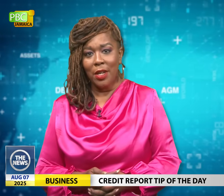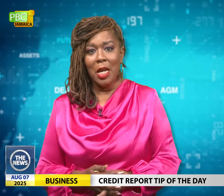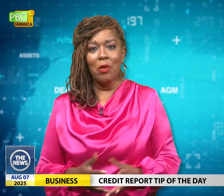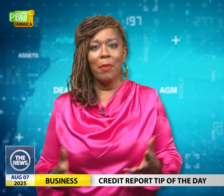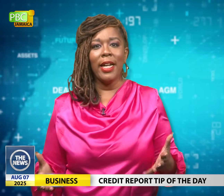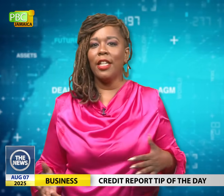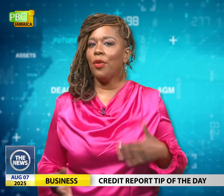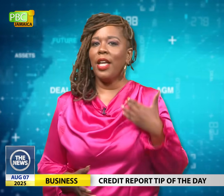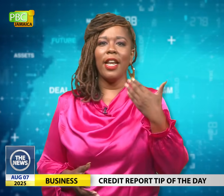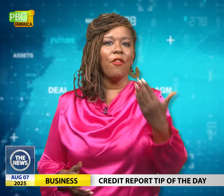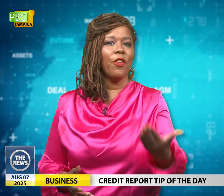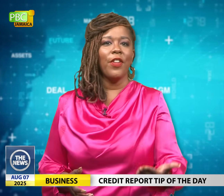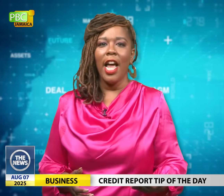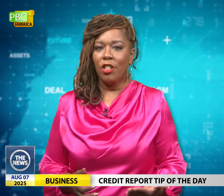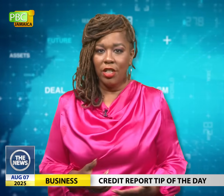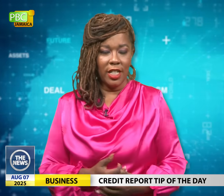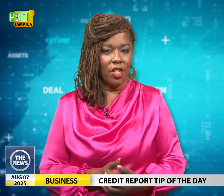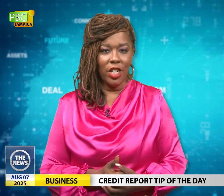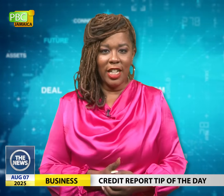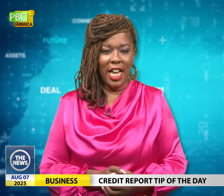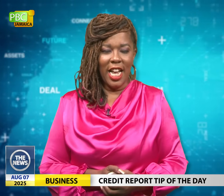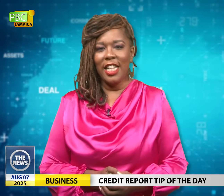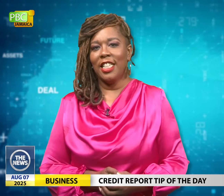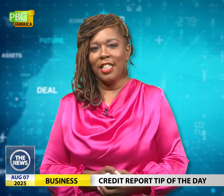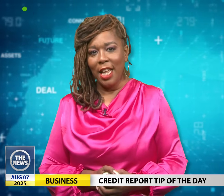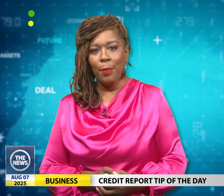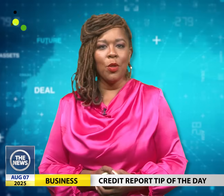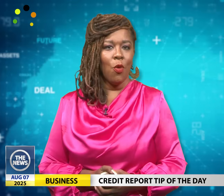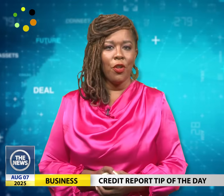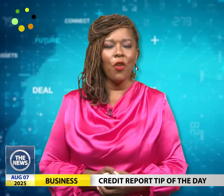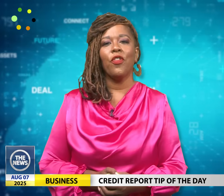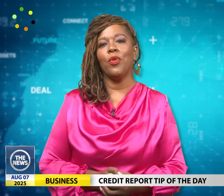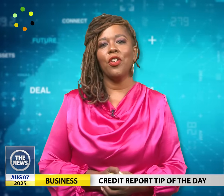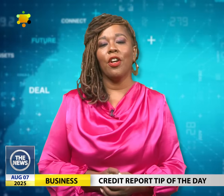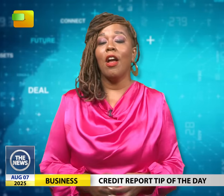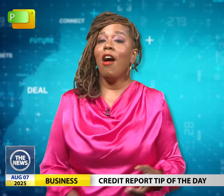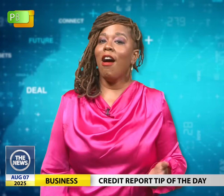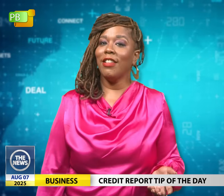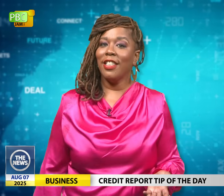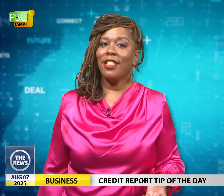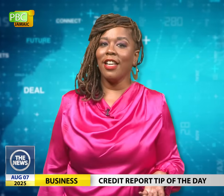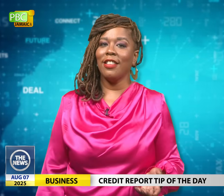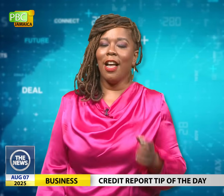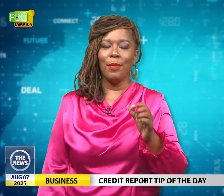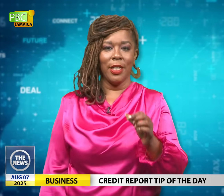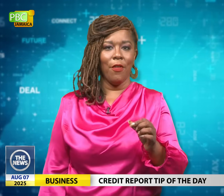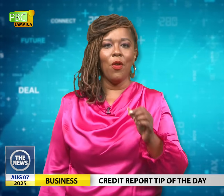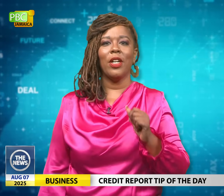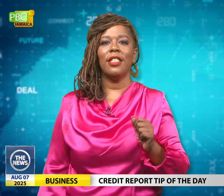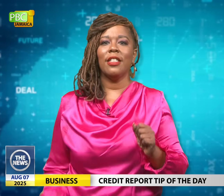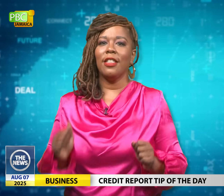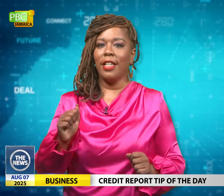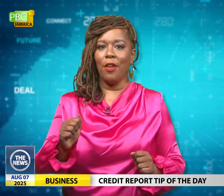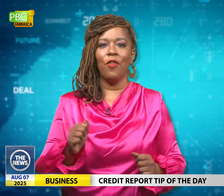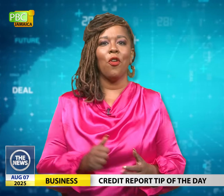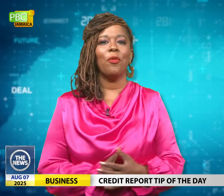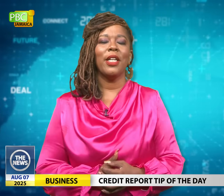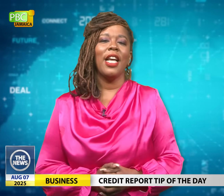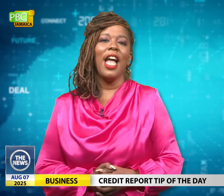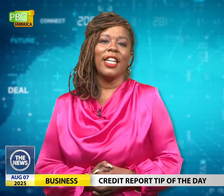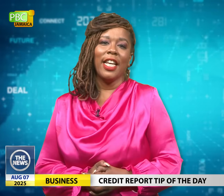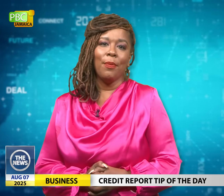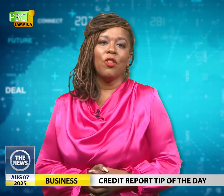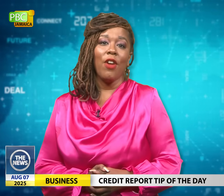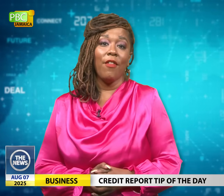Williams, reminding you that every financial decision is a step toward your future. Until next time, stay focused, stay